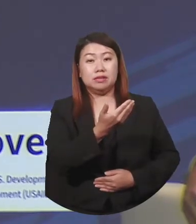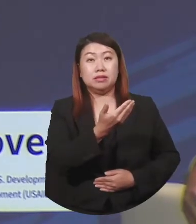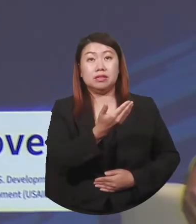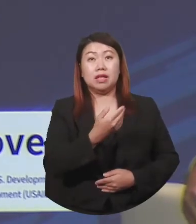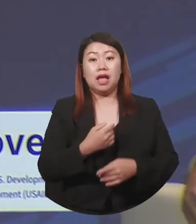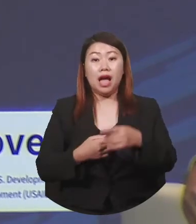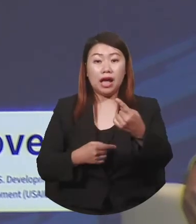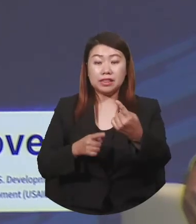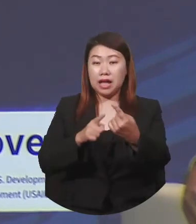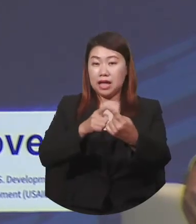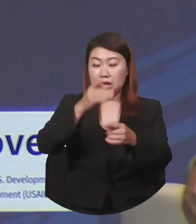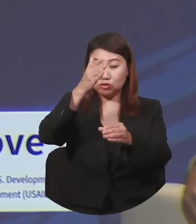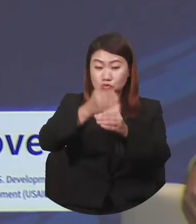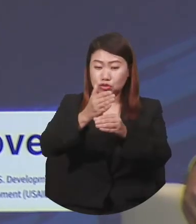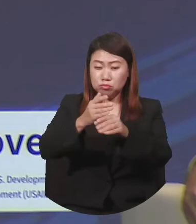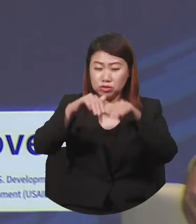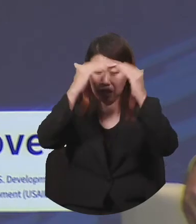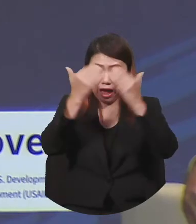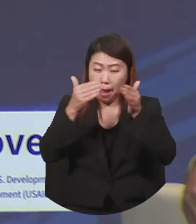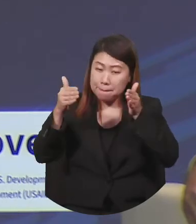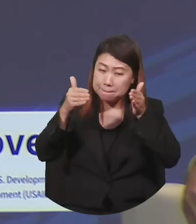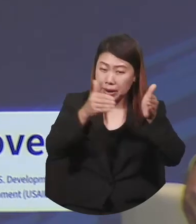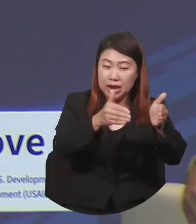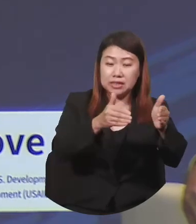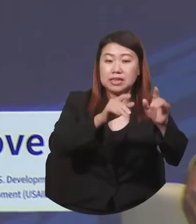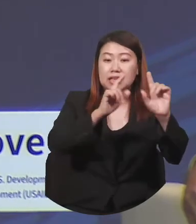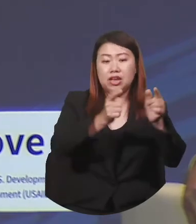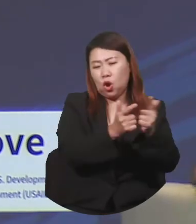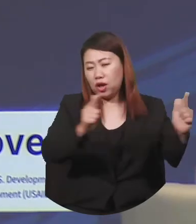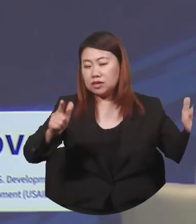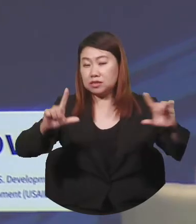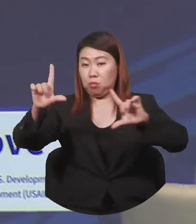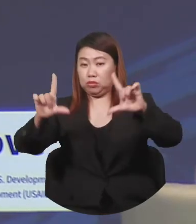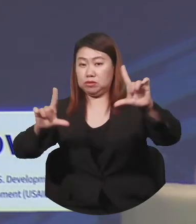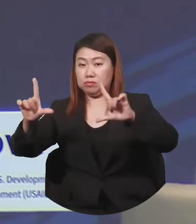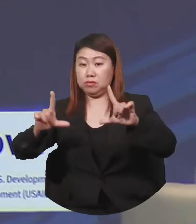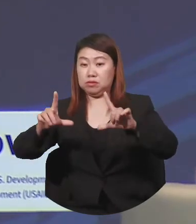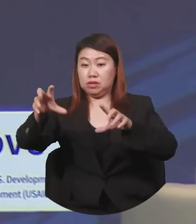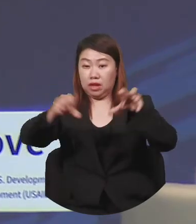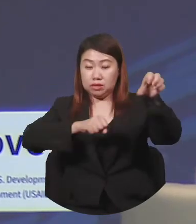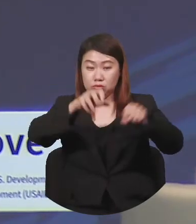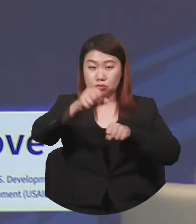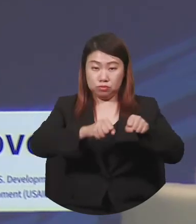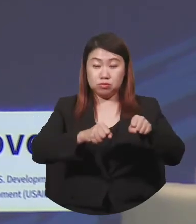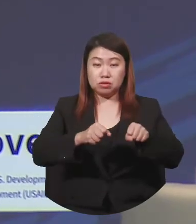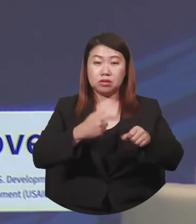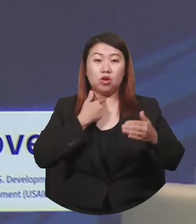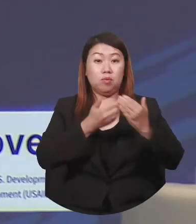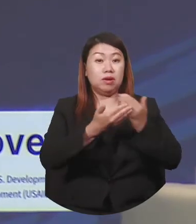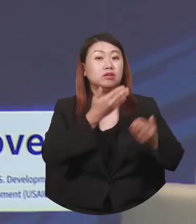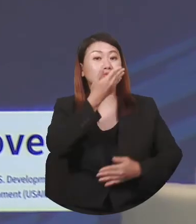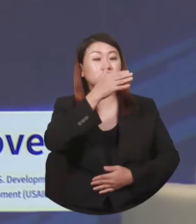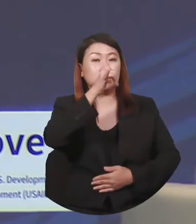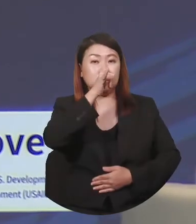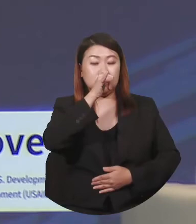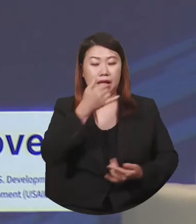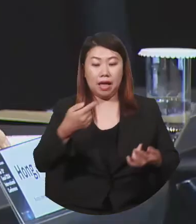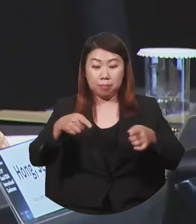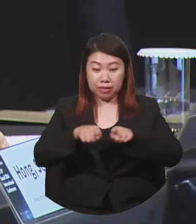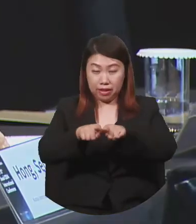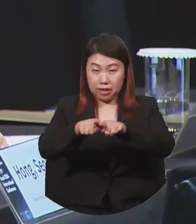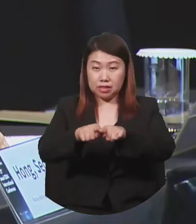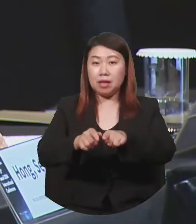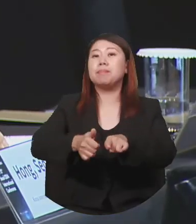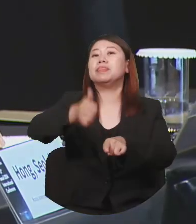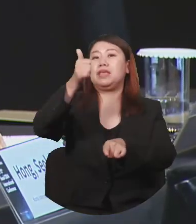we have to be flexible. But as I said in my presentation this morning, we are better together. Thank you. Thank